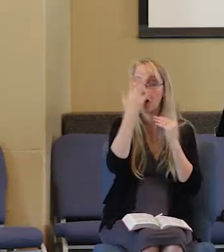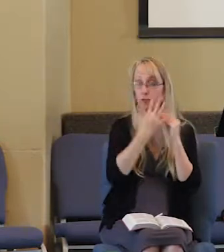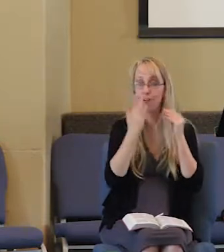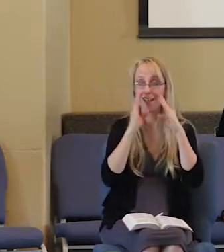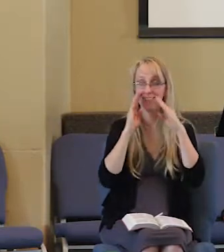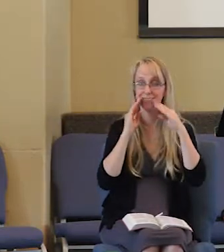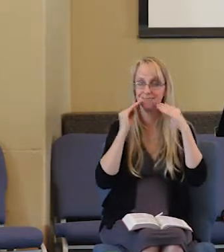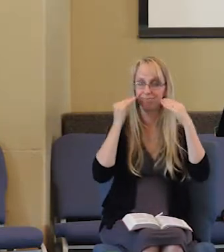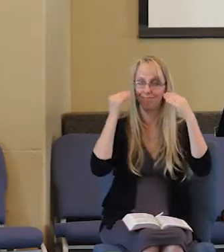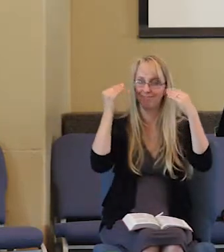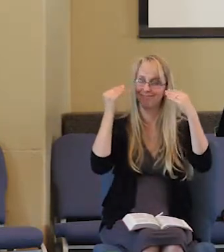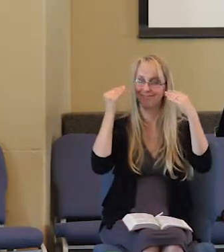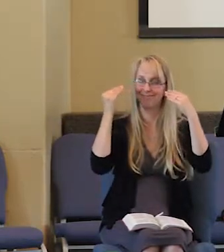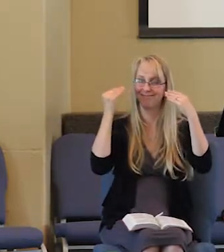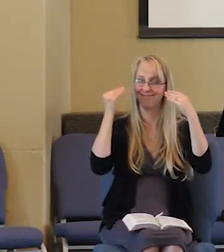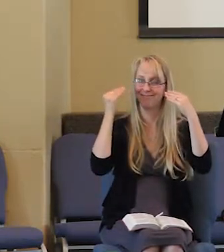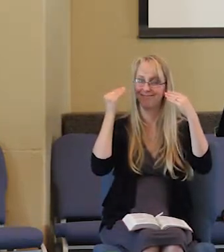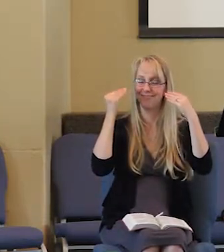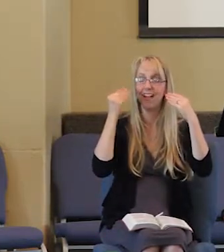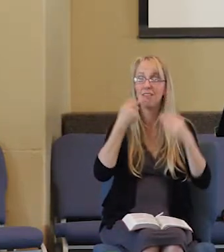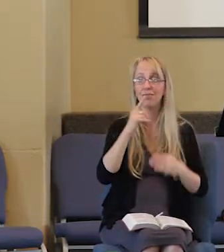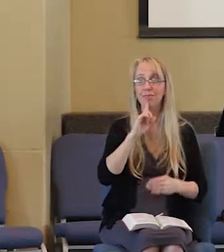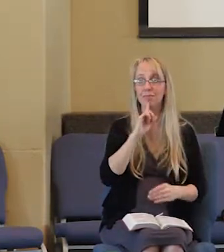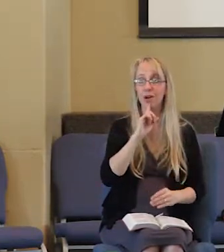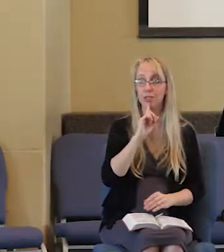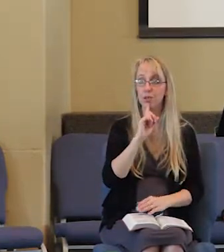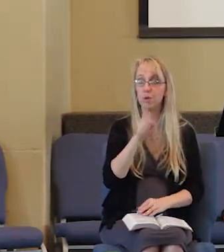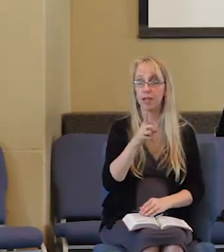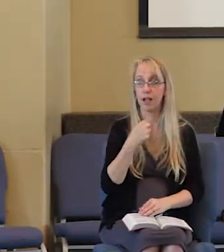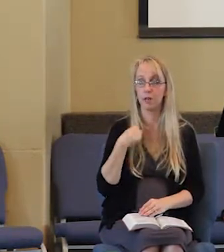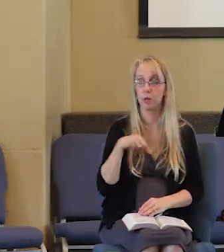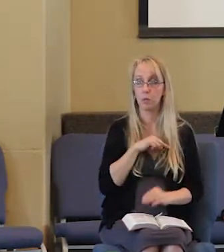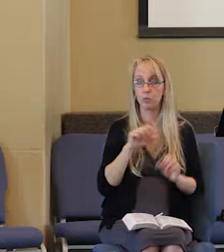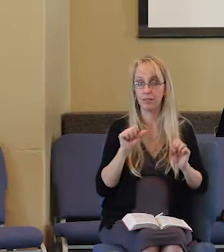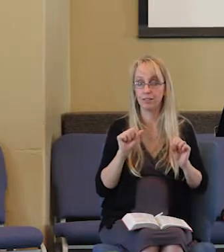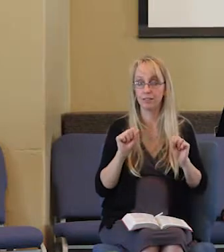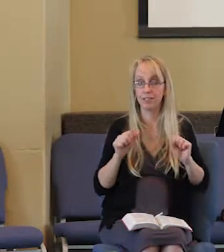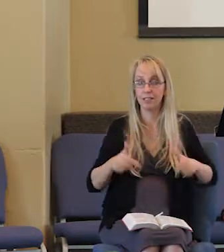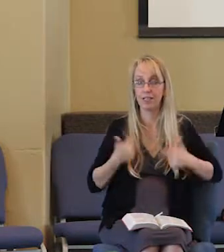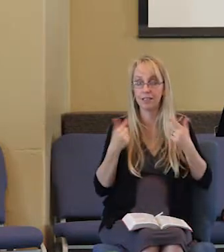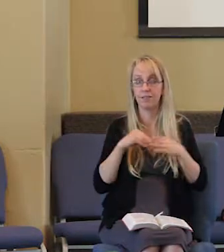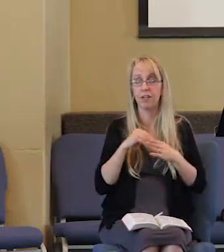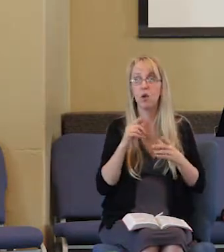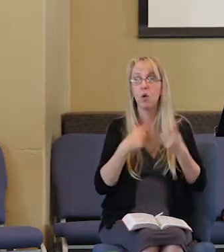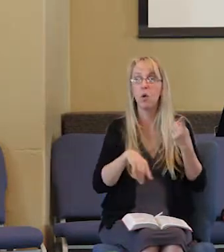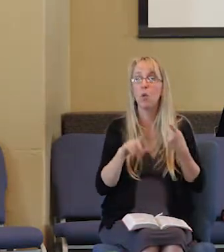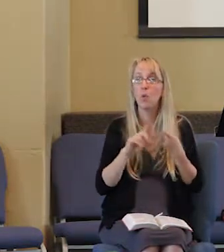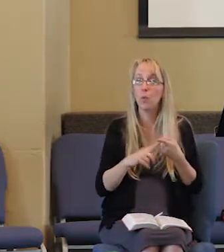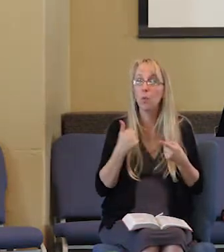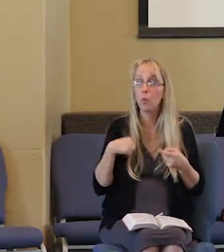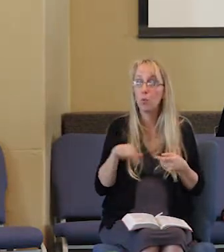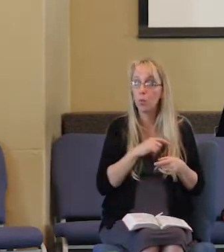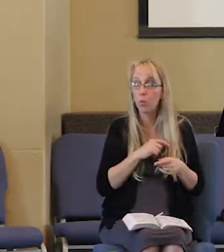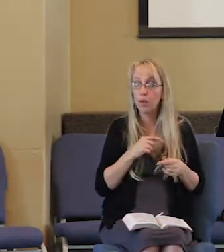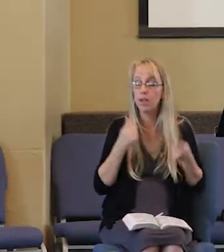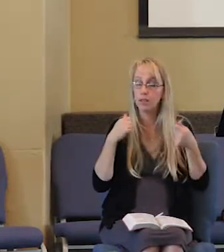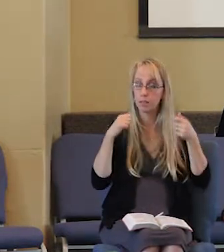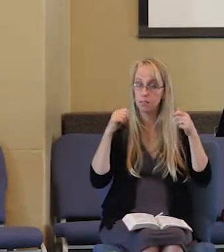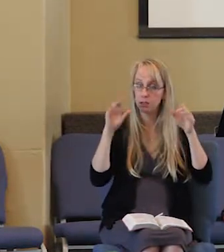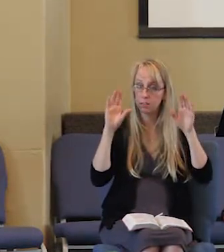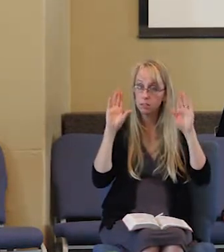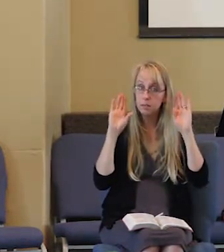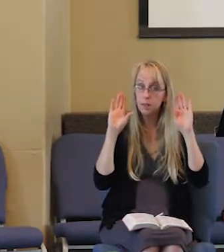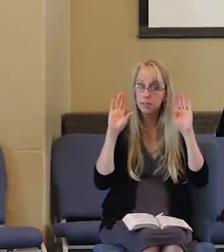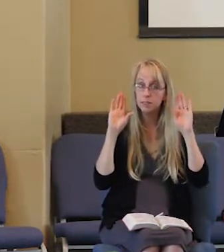was no longer sad. You know, there's a reality that we get to live in, that when we